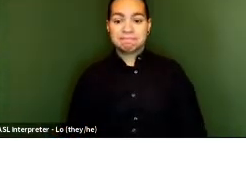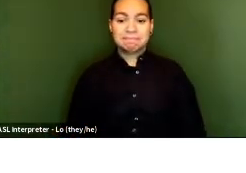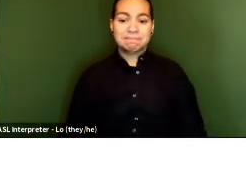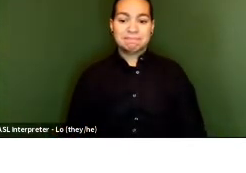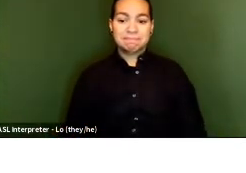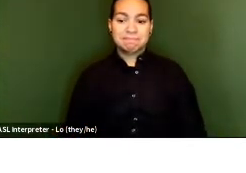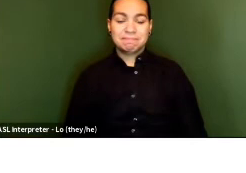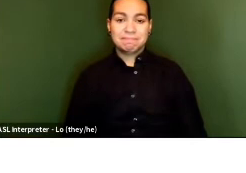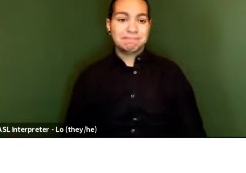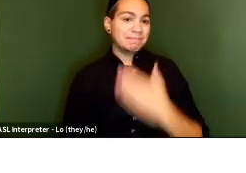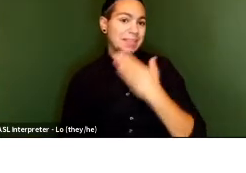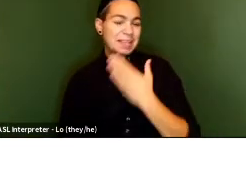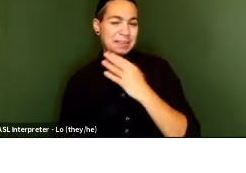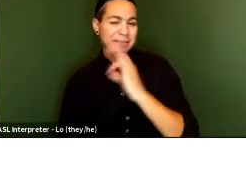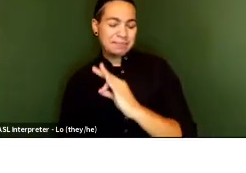Thank you.